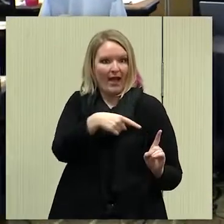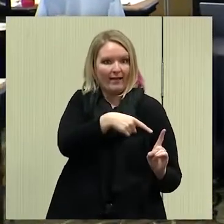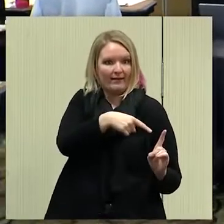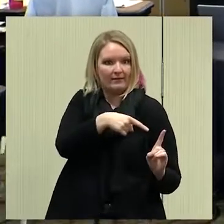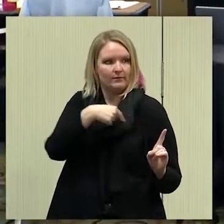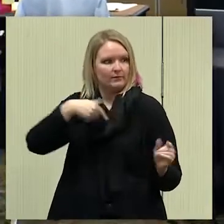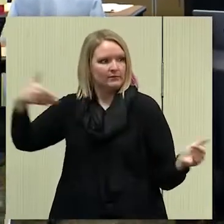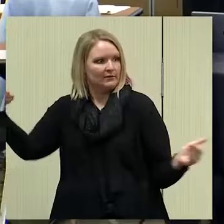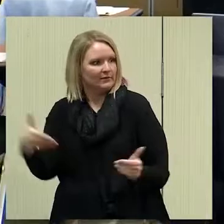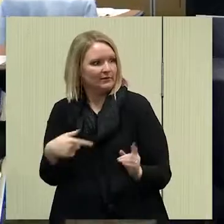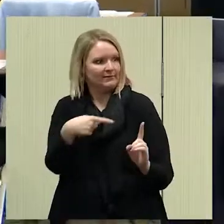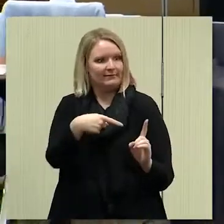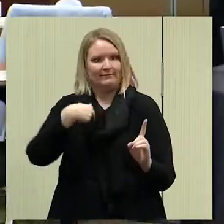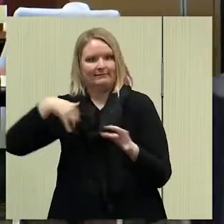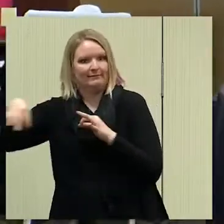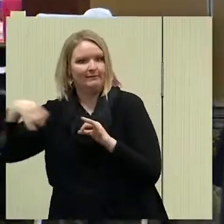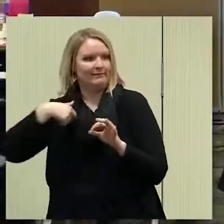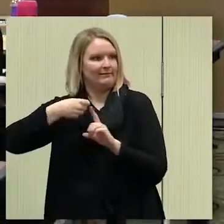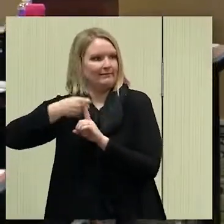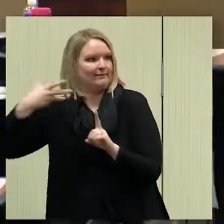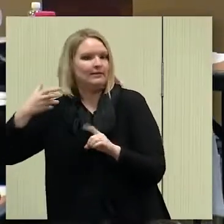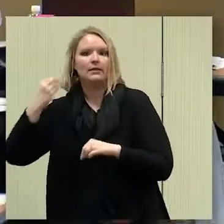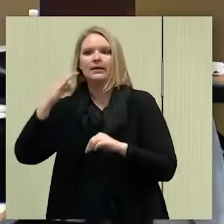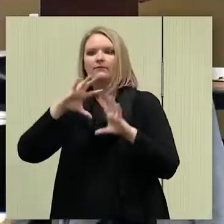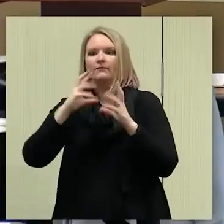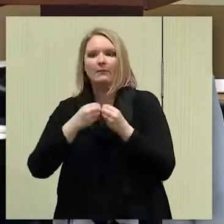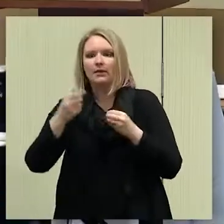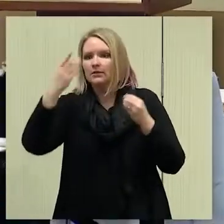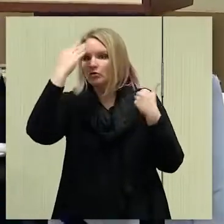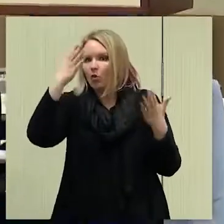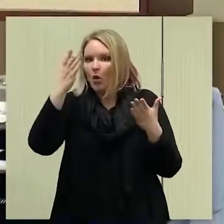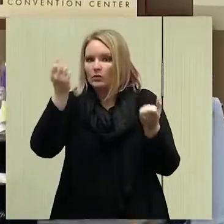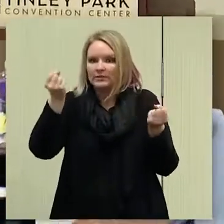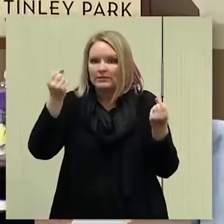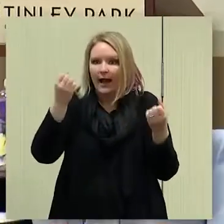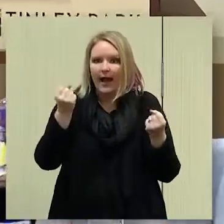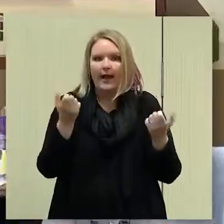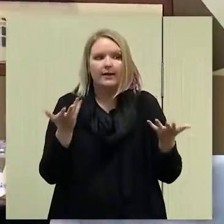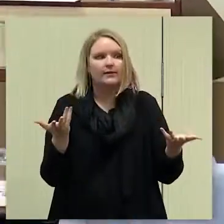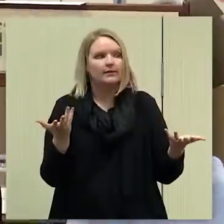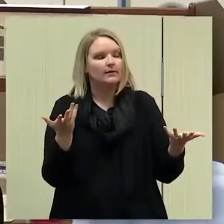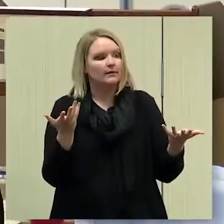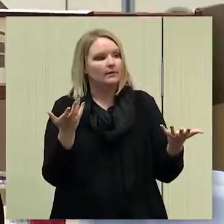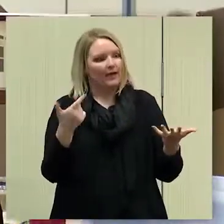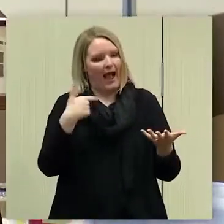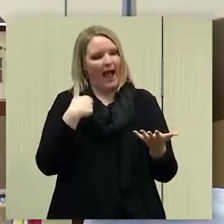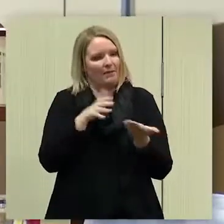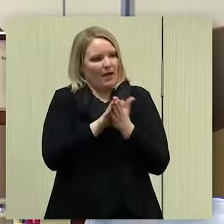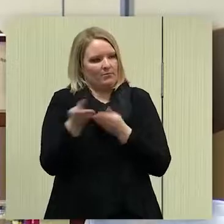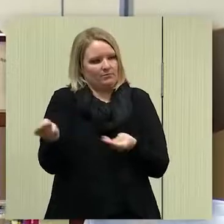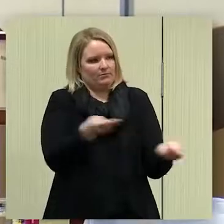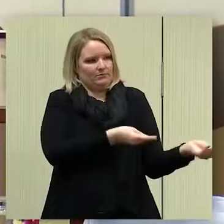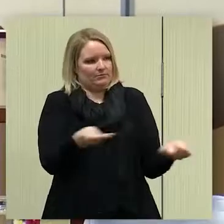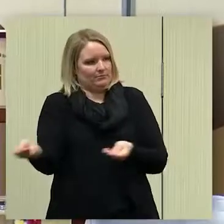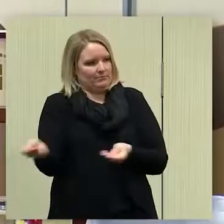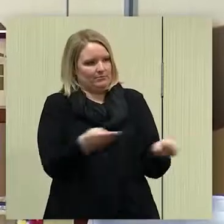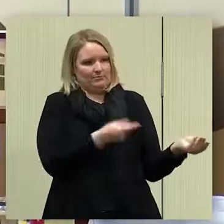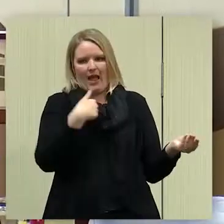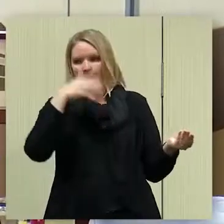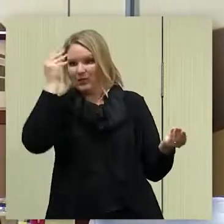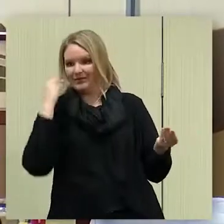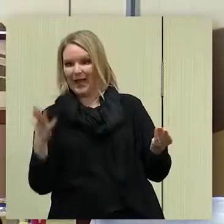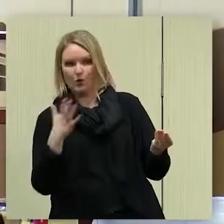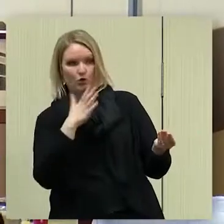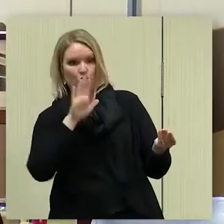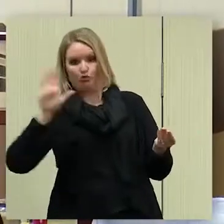if they're deaf, where if the family doesn't know sign language, that you're the conduit to tell them more about their child